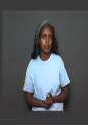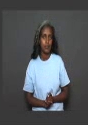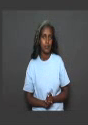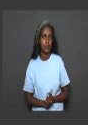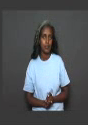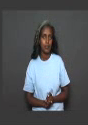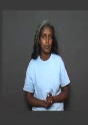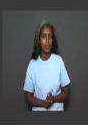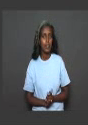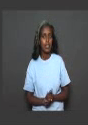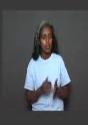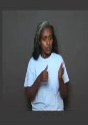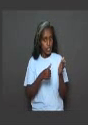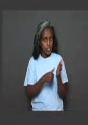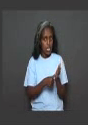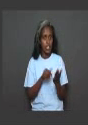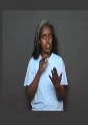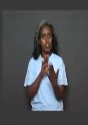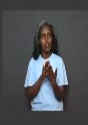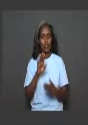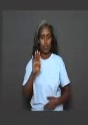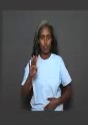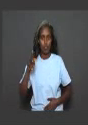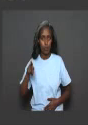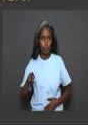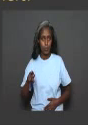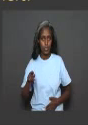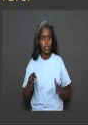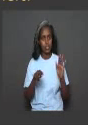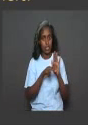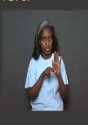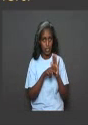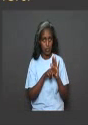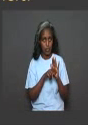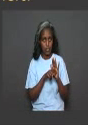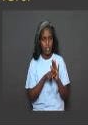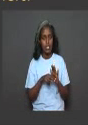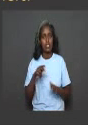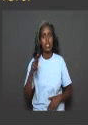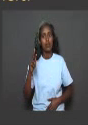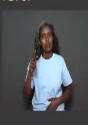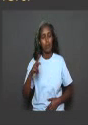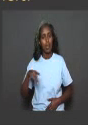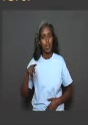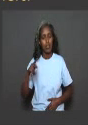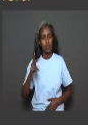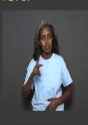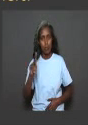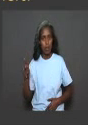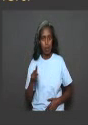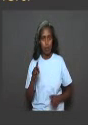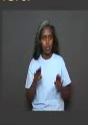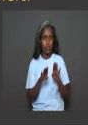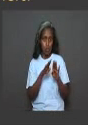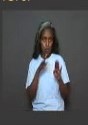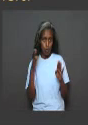As the sign in front of 4p is negative, the parabola opens to the